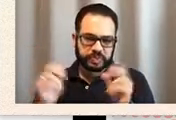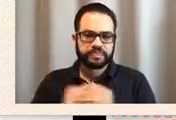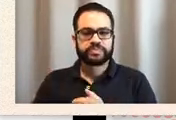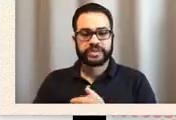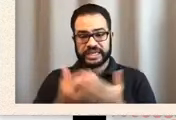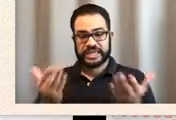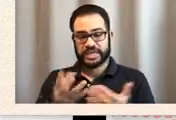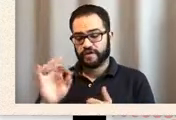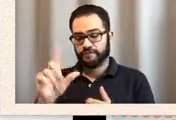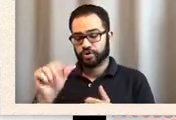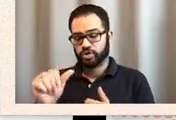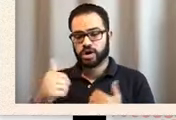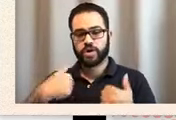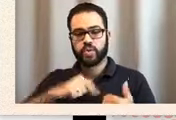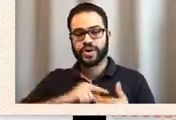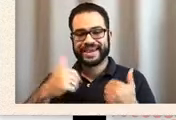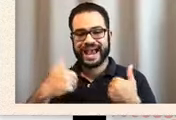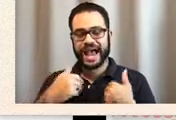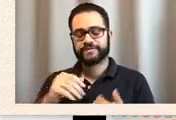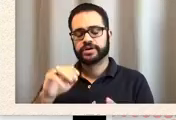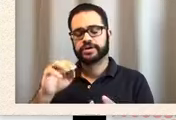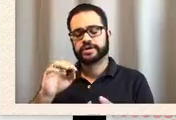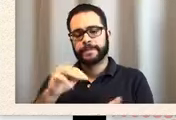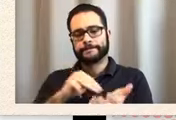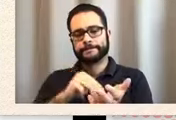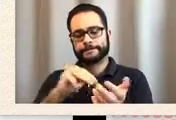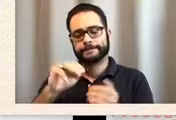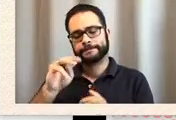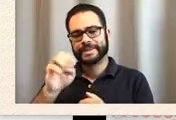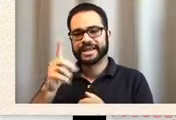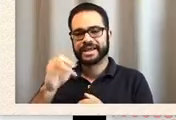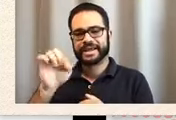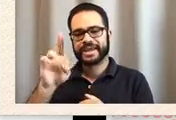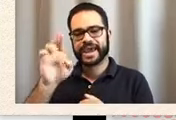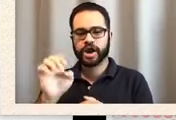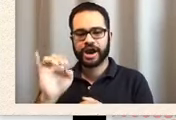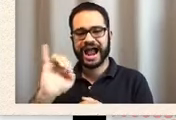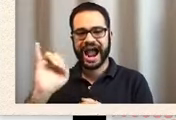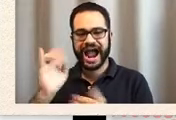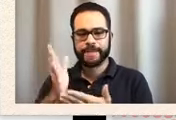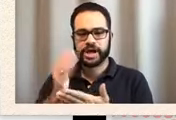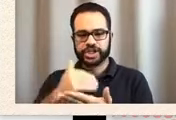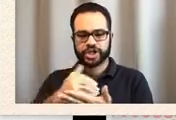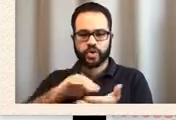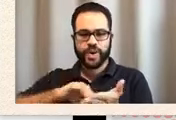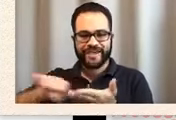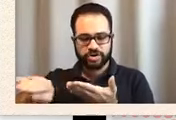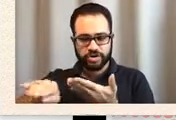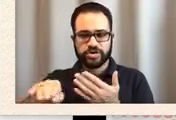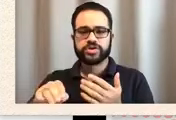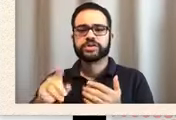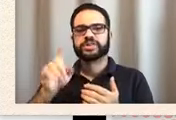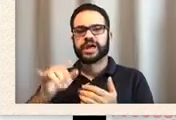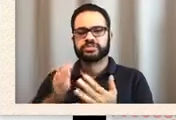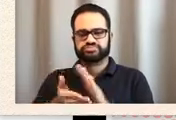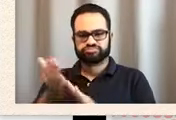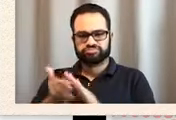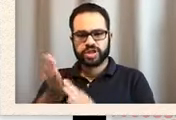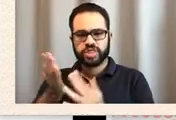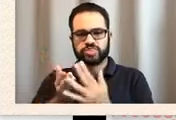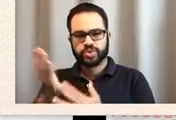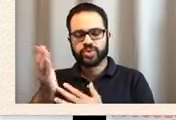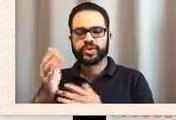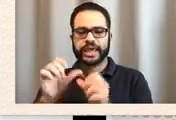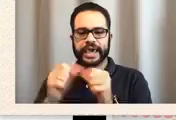the Medicaid I-budget waiver. This is the home and community-based waiver that is run through the agency for persons with